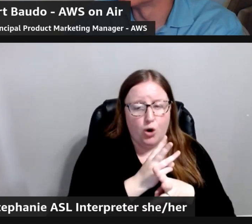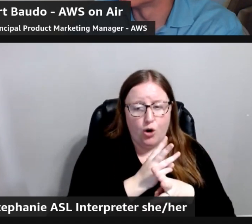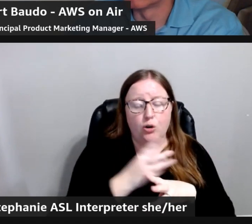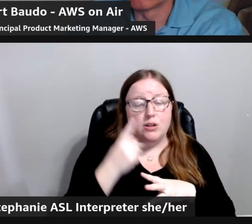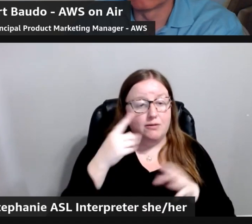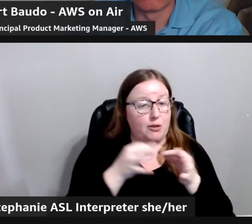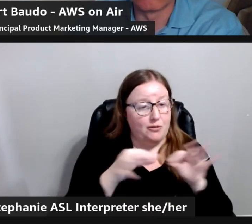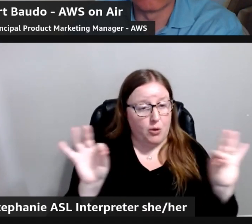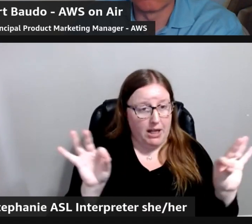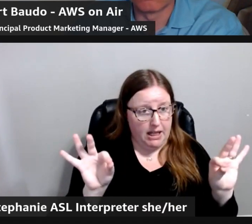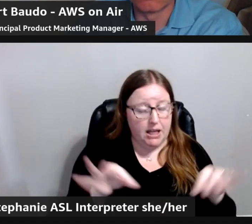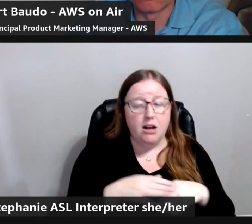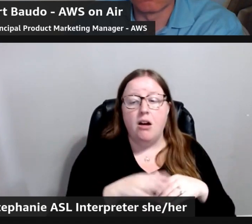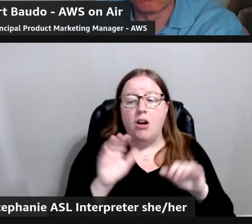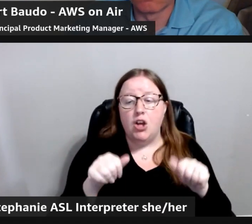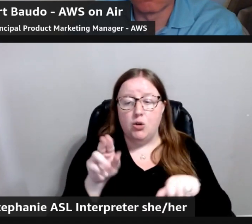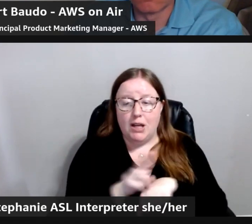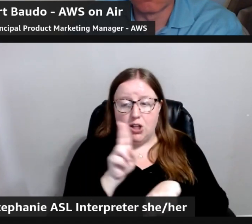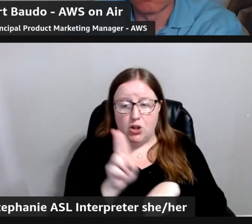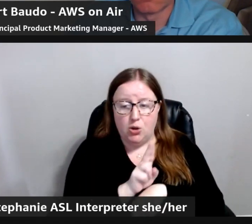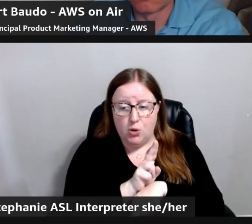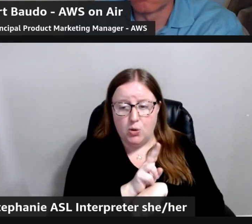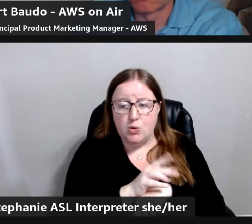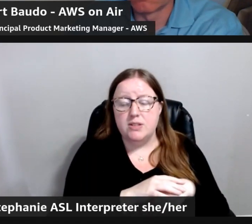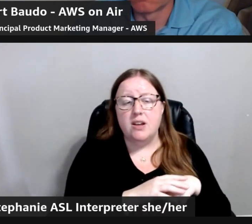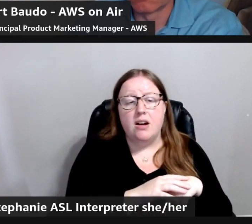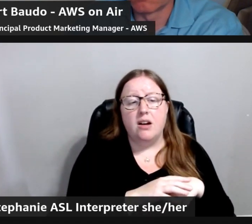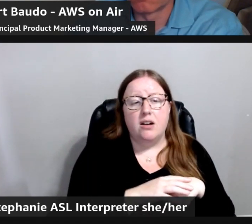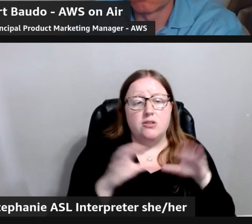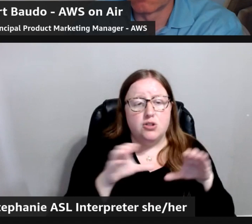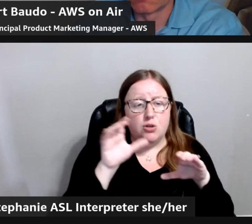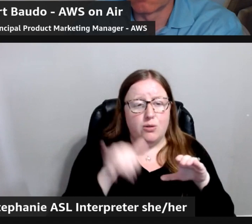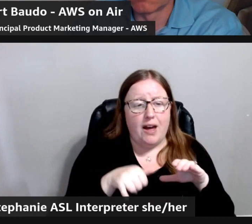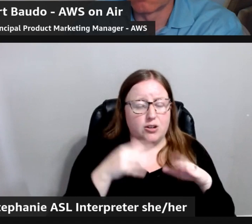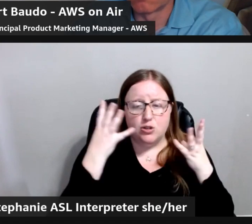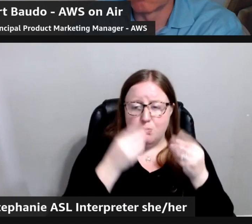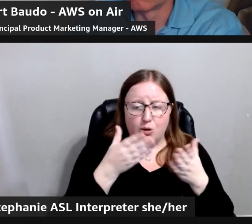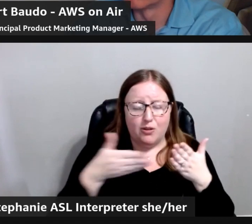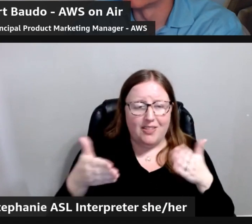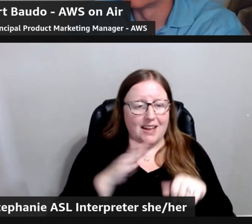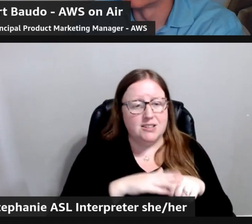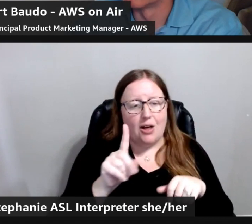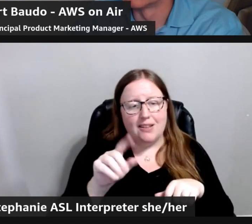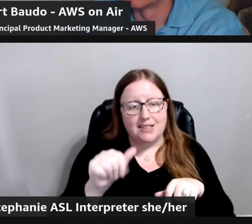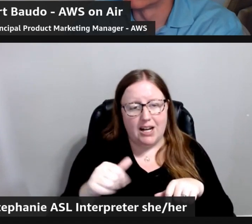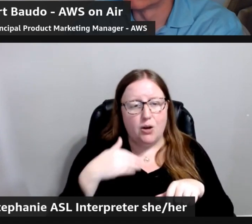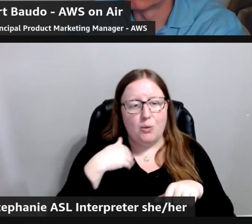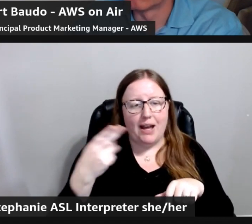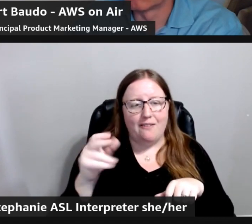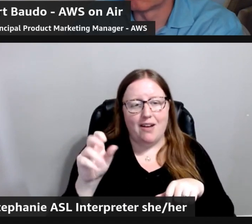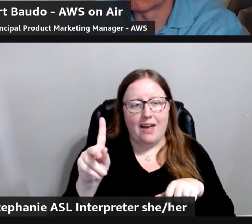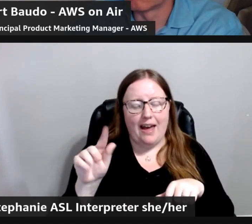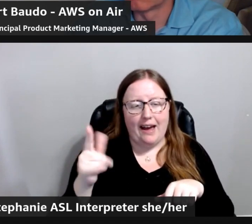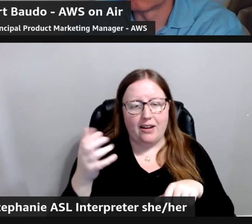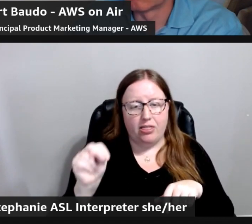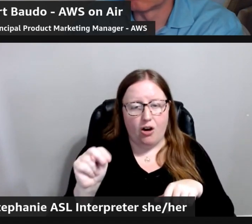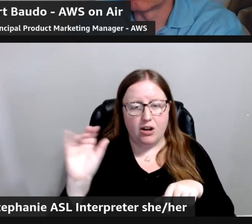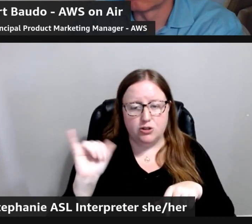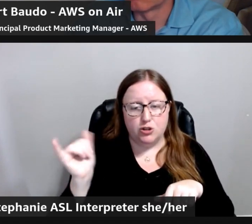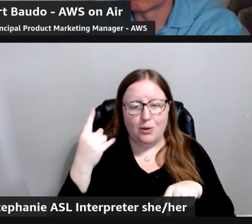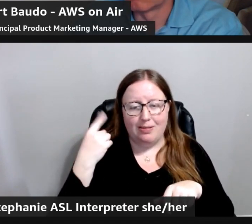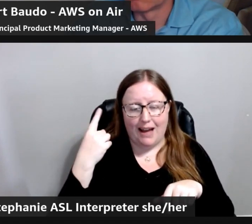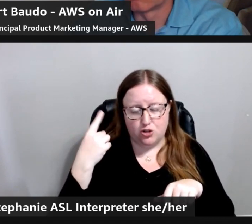free, use our compute resources to do beautiful things on top of that data. We ran a hackathon with UNESCO last year, actually, where